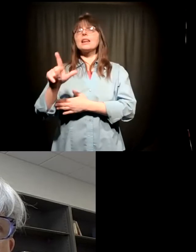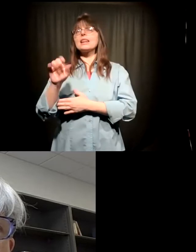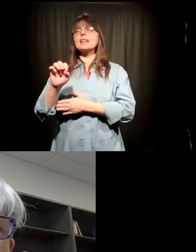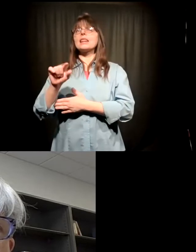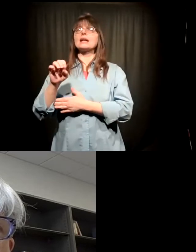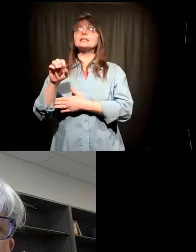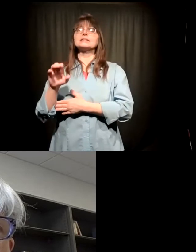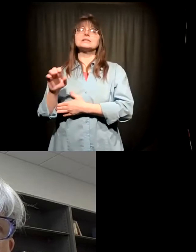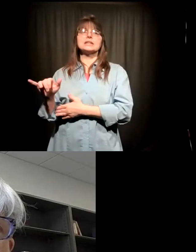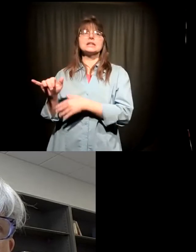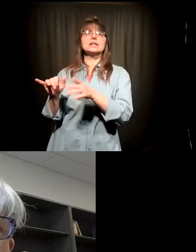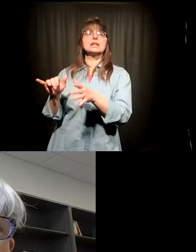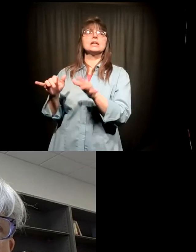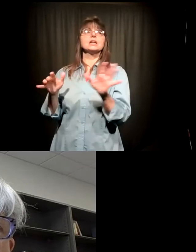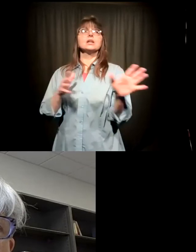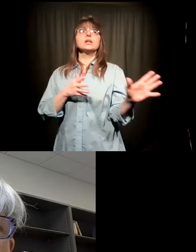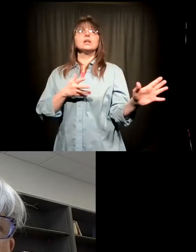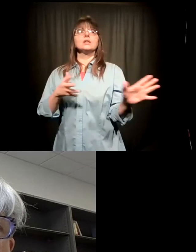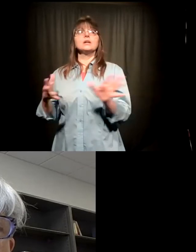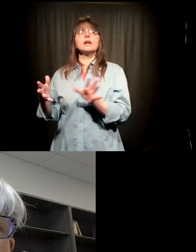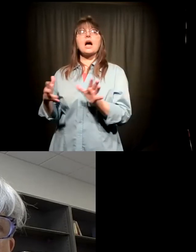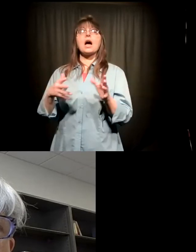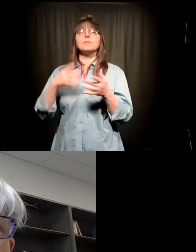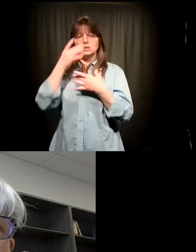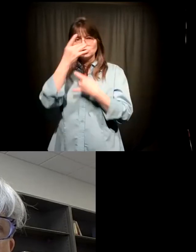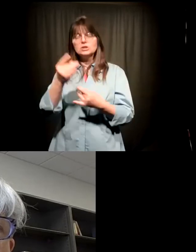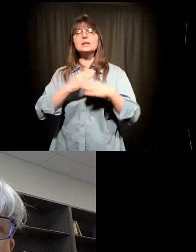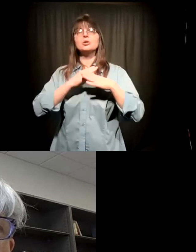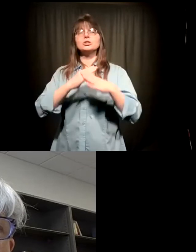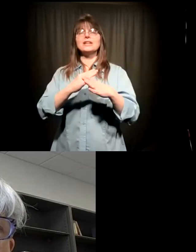too. Well, I'm interested in protecting